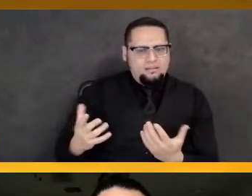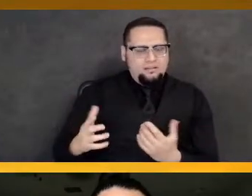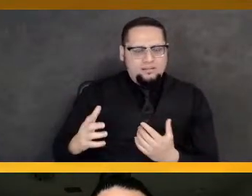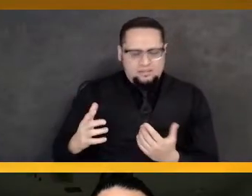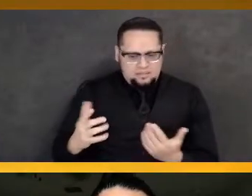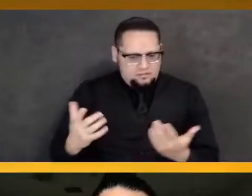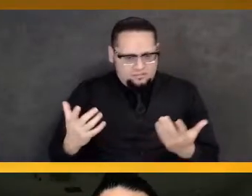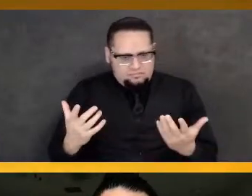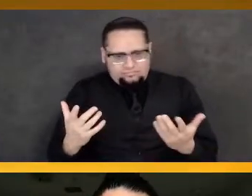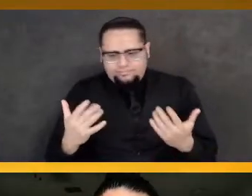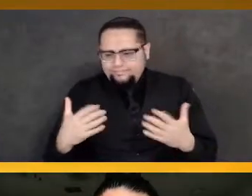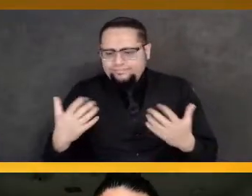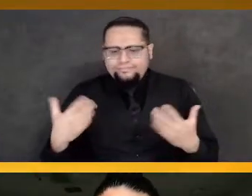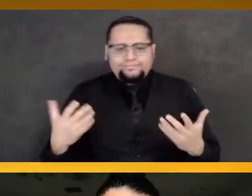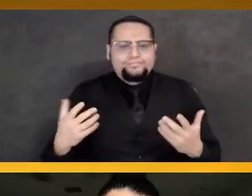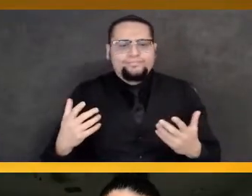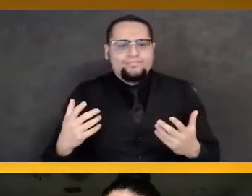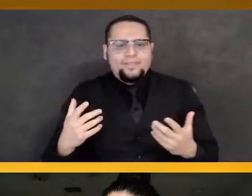be